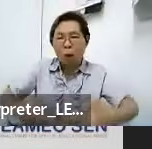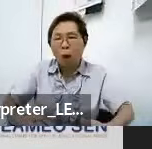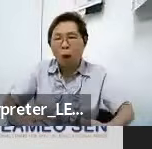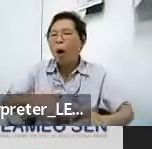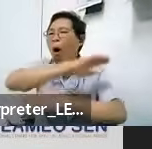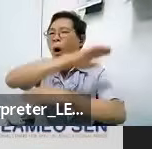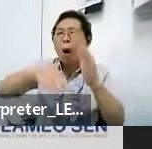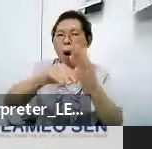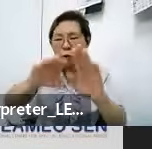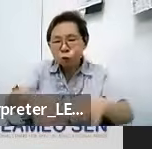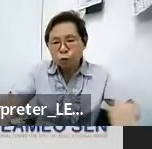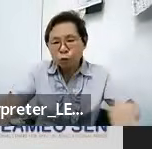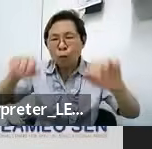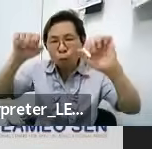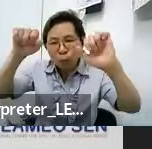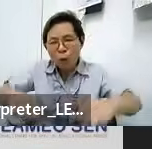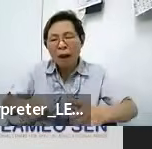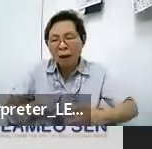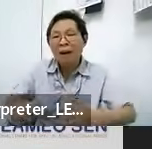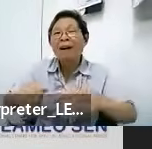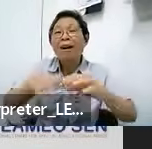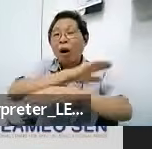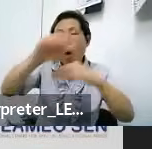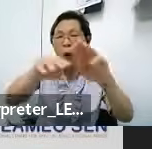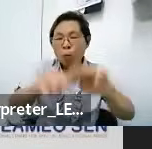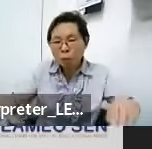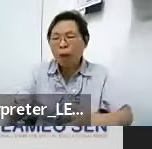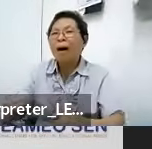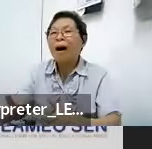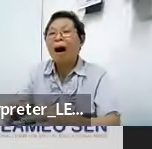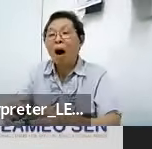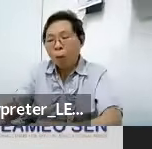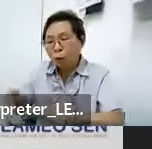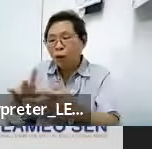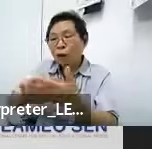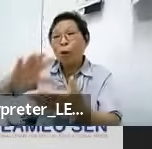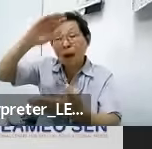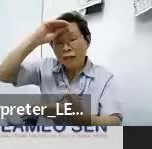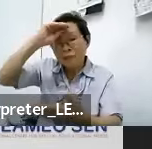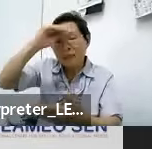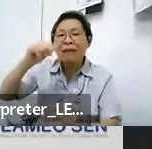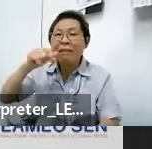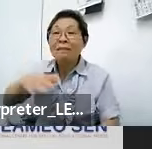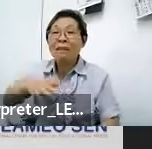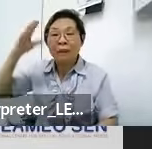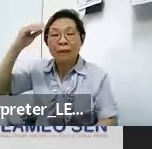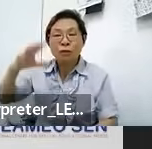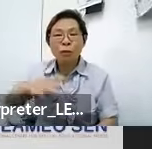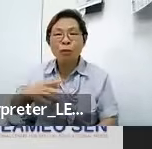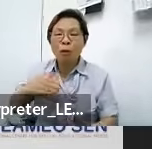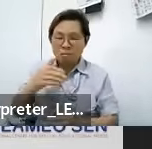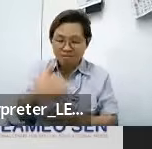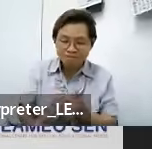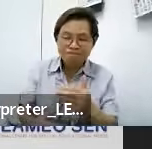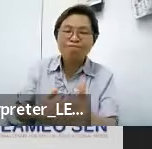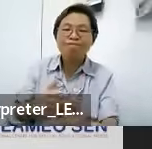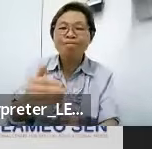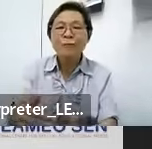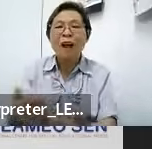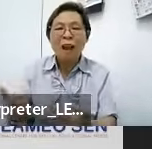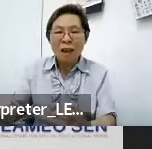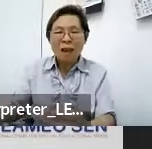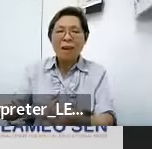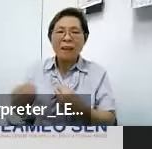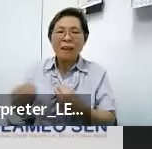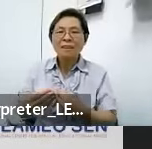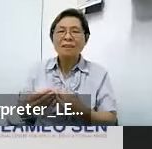learner is afforded the opportunity to thrive in life. Ladies and gentlemen, as we move forward, let us